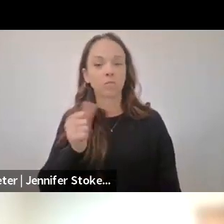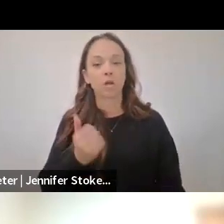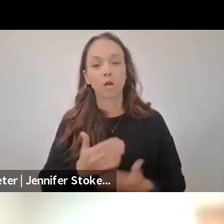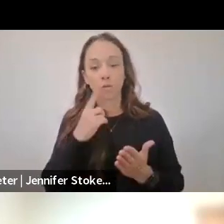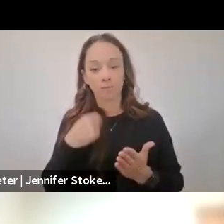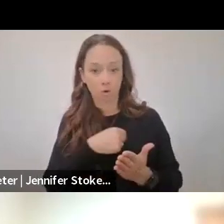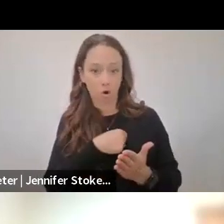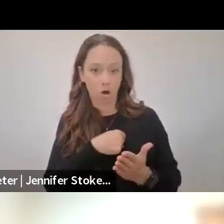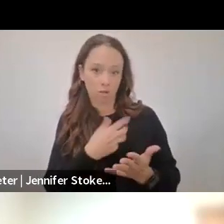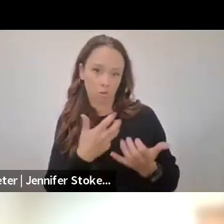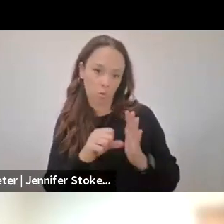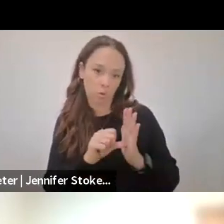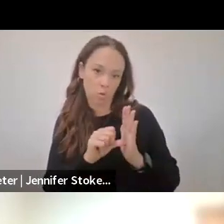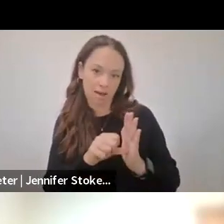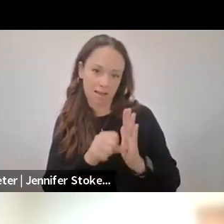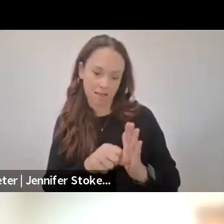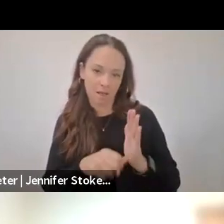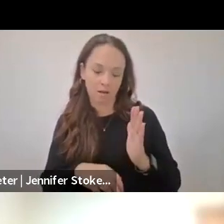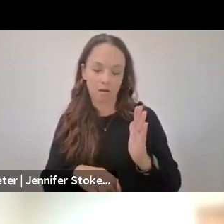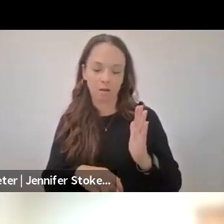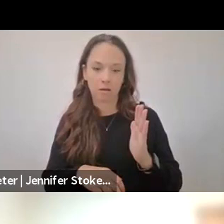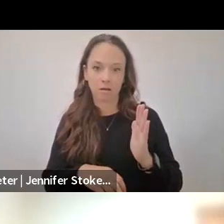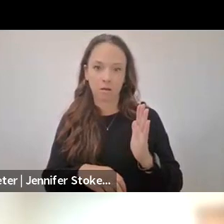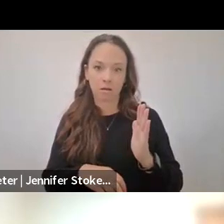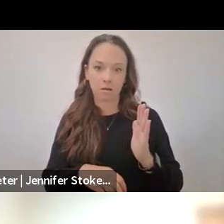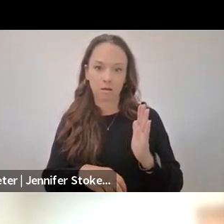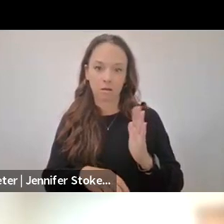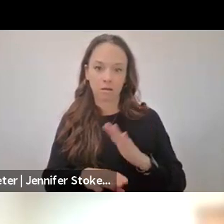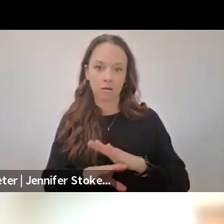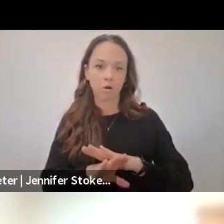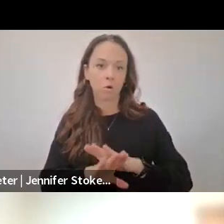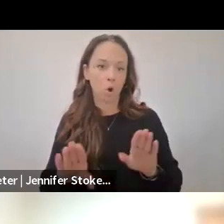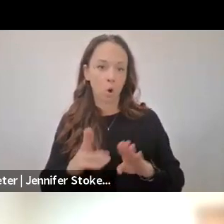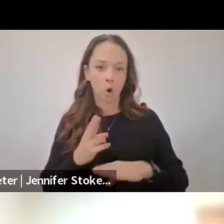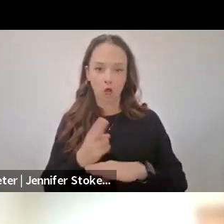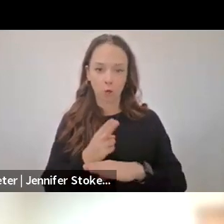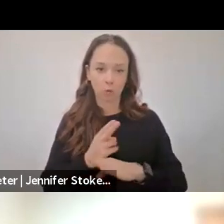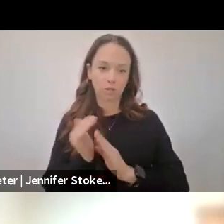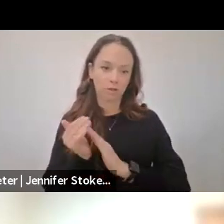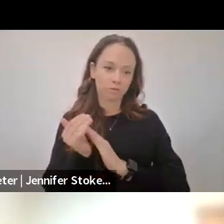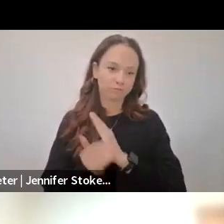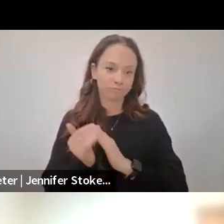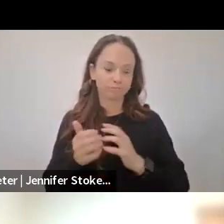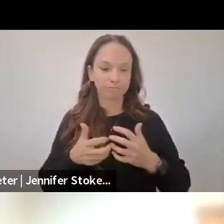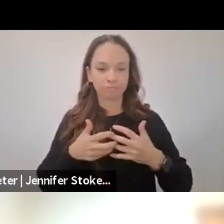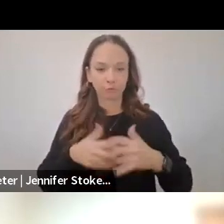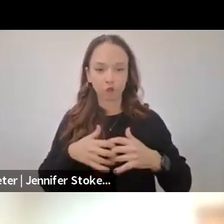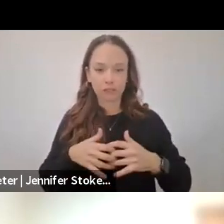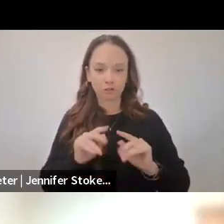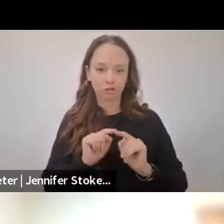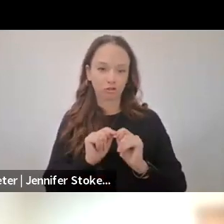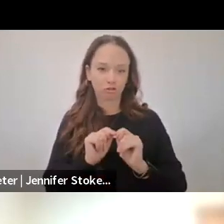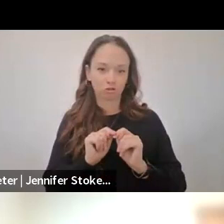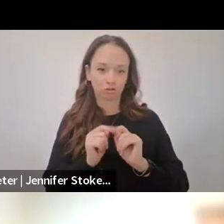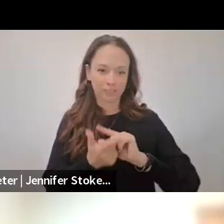much highlighting is the no use of machine translation. Oftentimes people turn